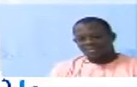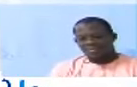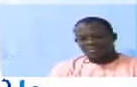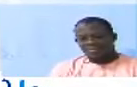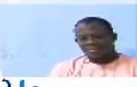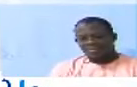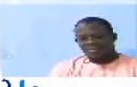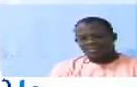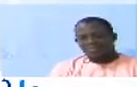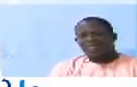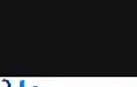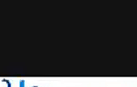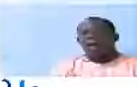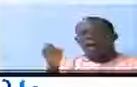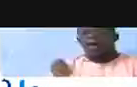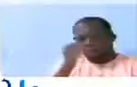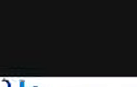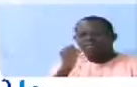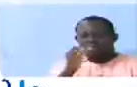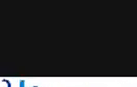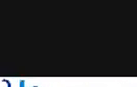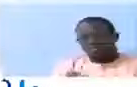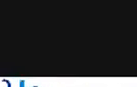kabunkol vije.